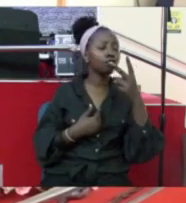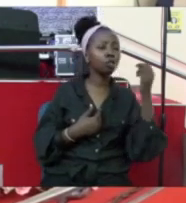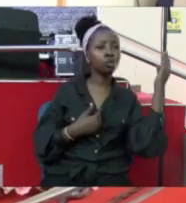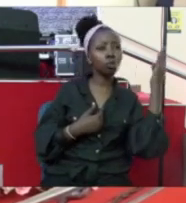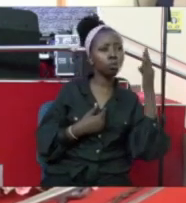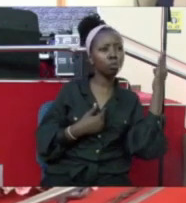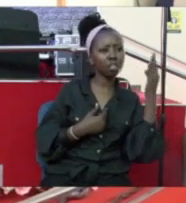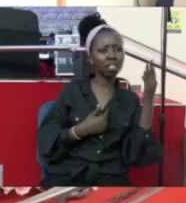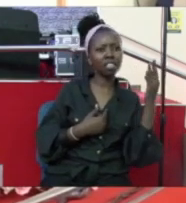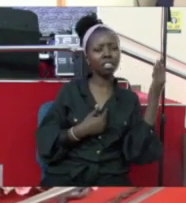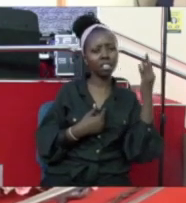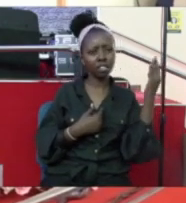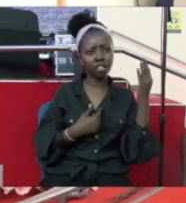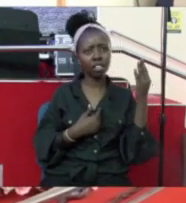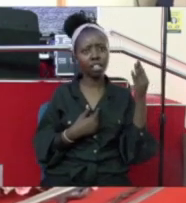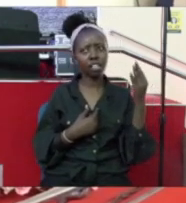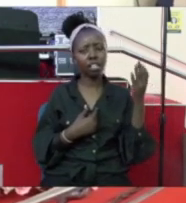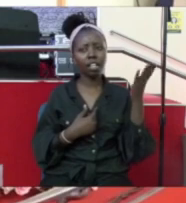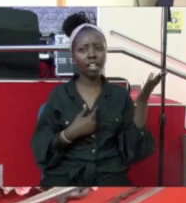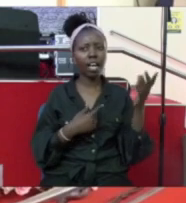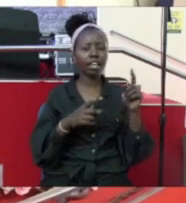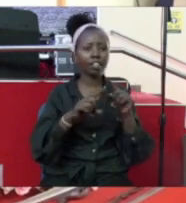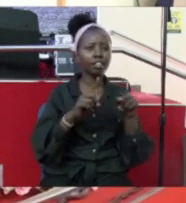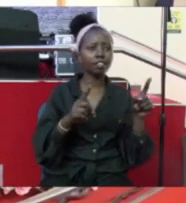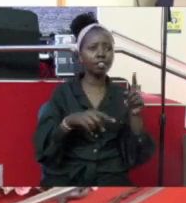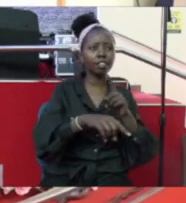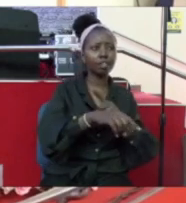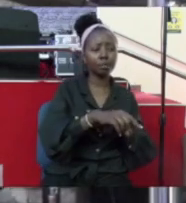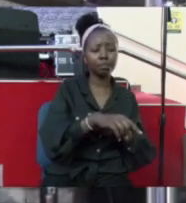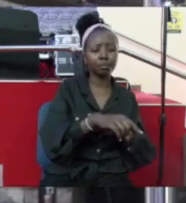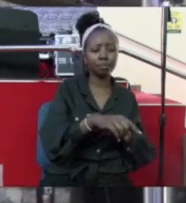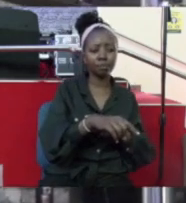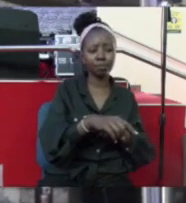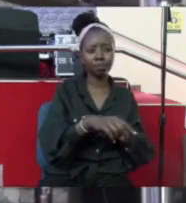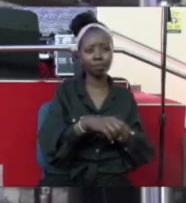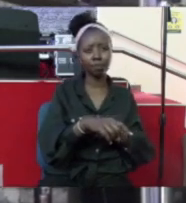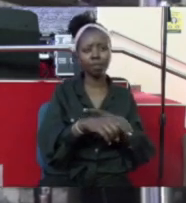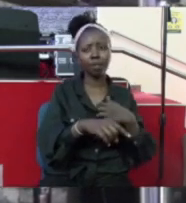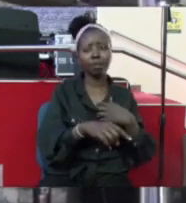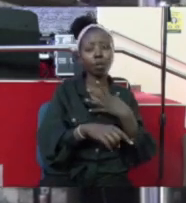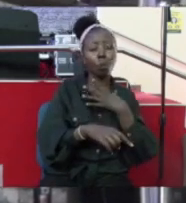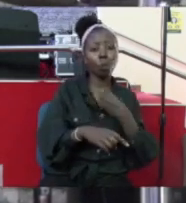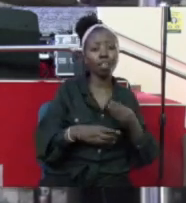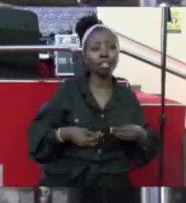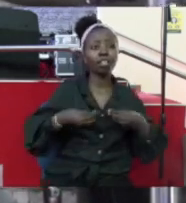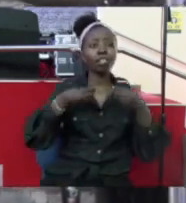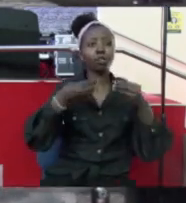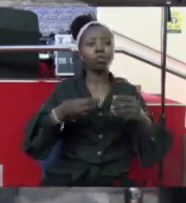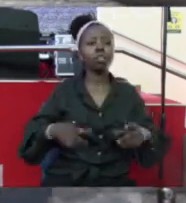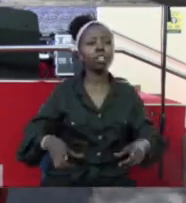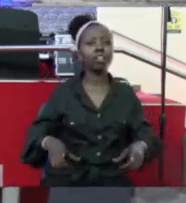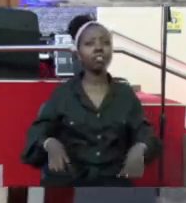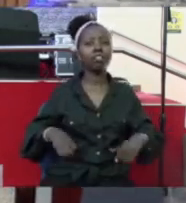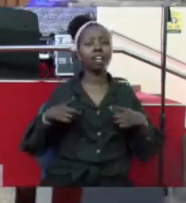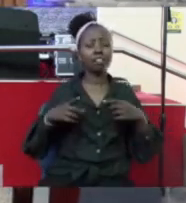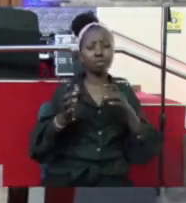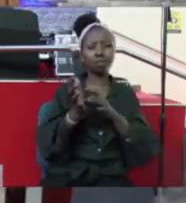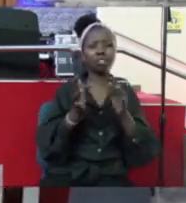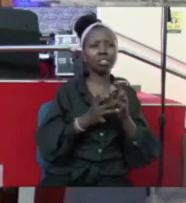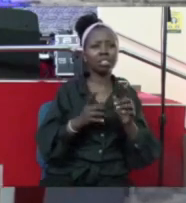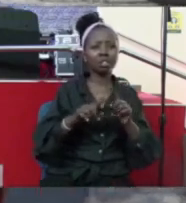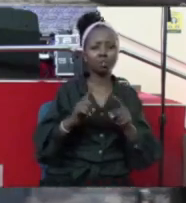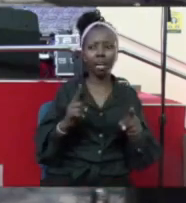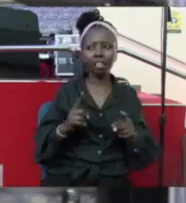na mafunzo mawili ambayo yalikuwa yamehubiriwa. And I wanted to give my life to Jesus, but no altar call was called. Lakini nilikuwa